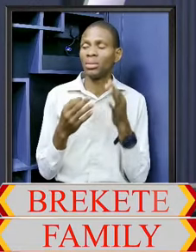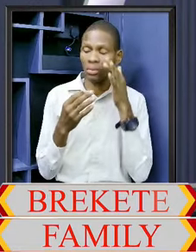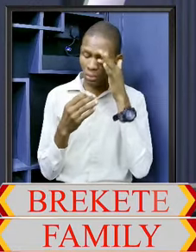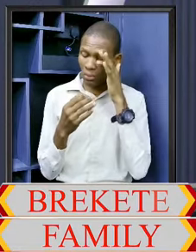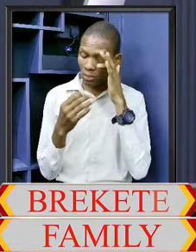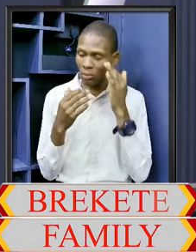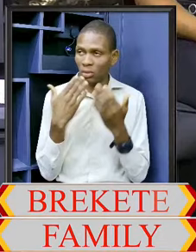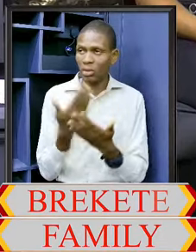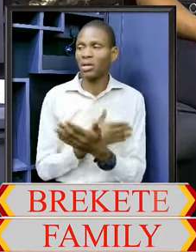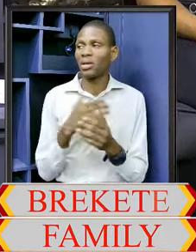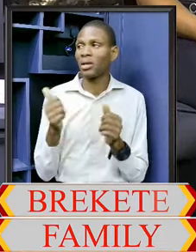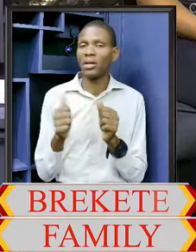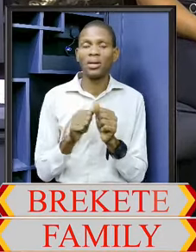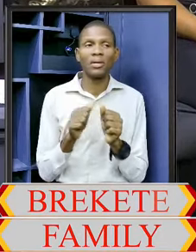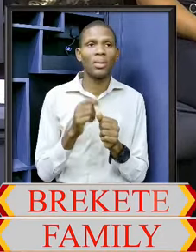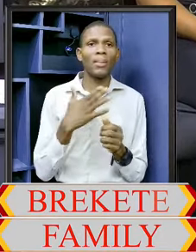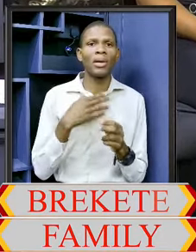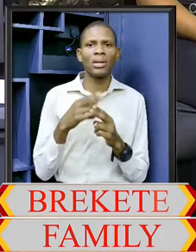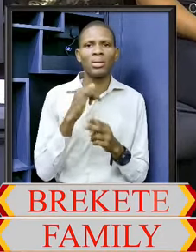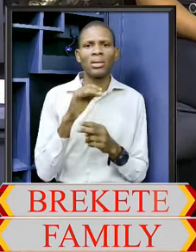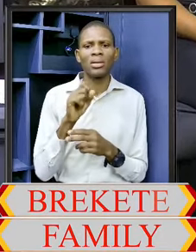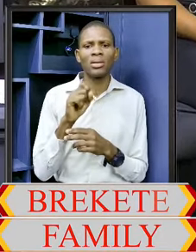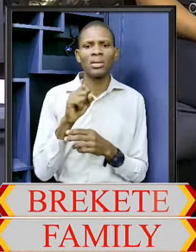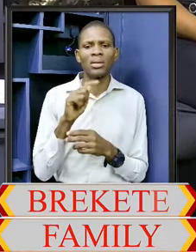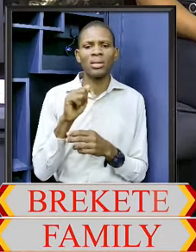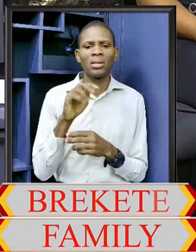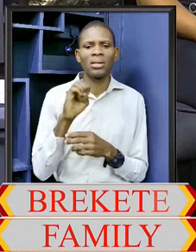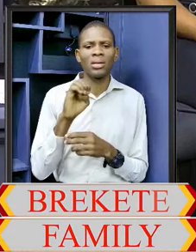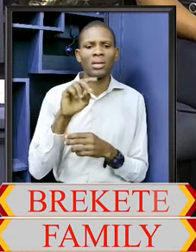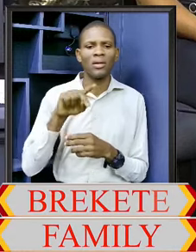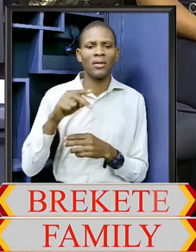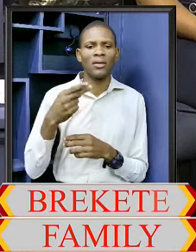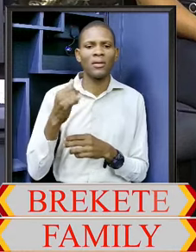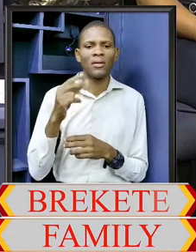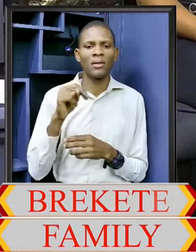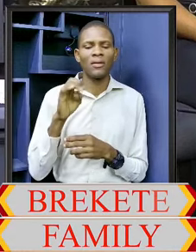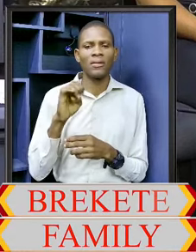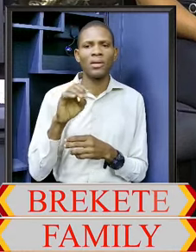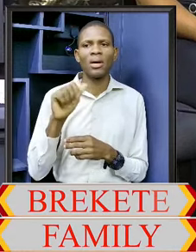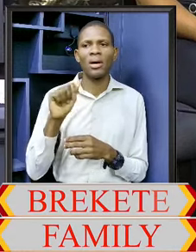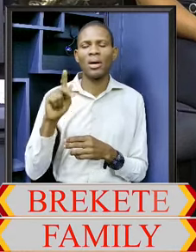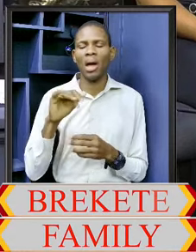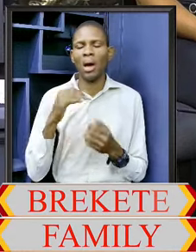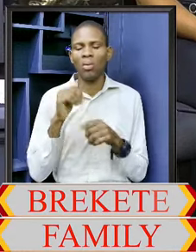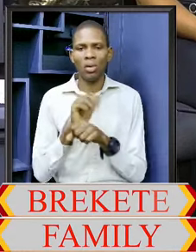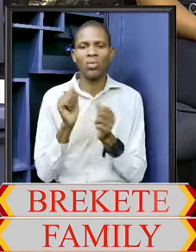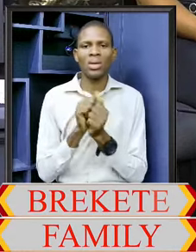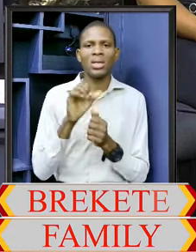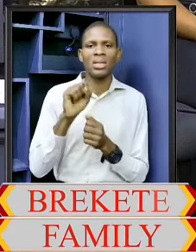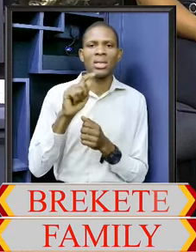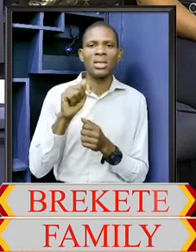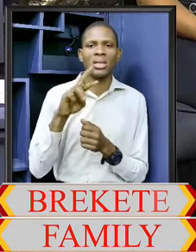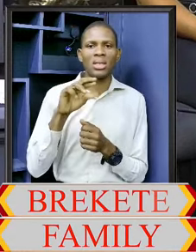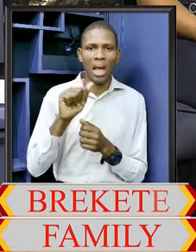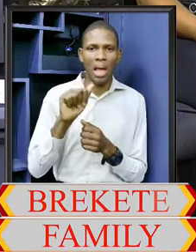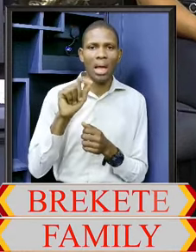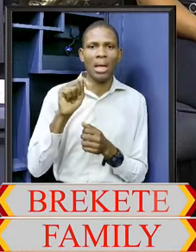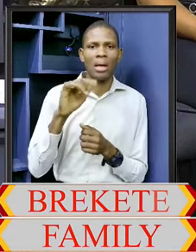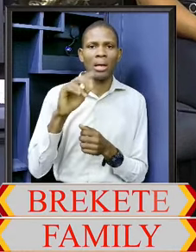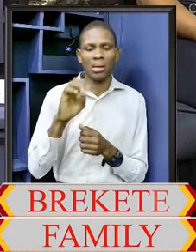everybody. My name is Stephanie Aka, and I work with Star Times.